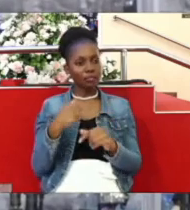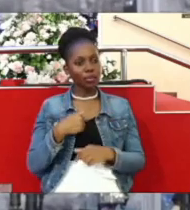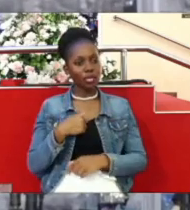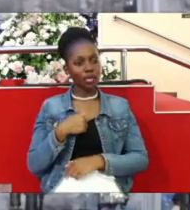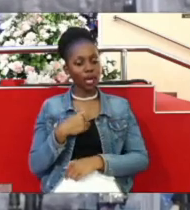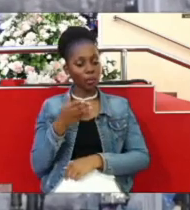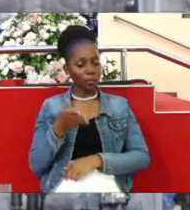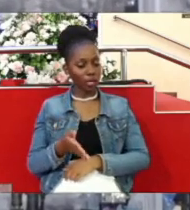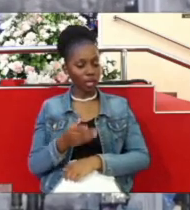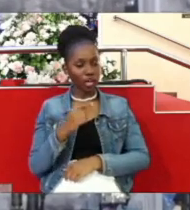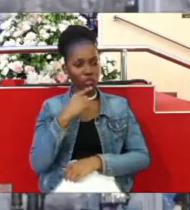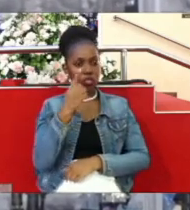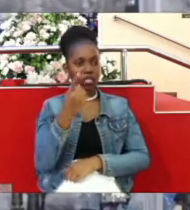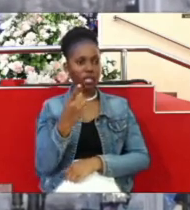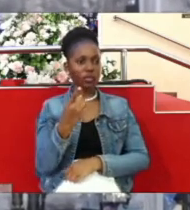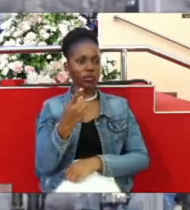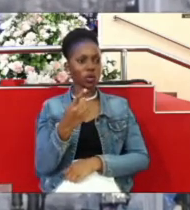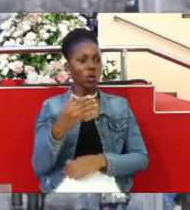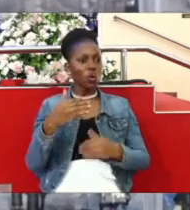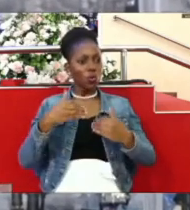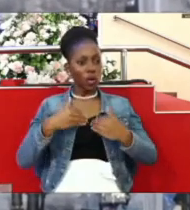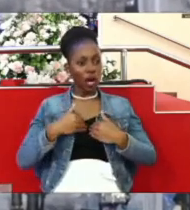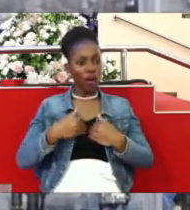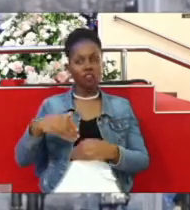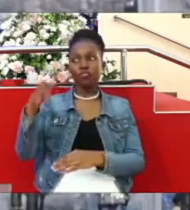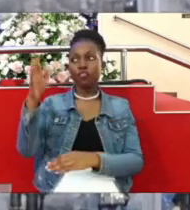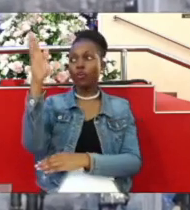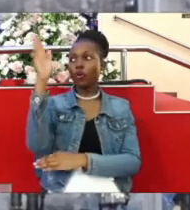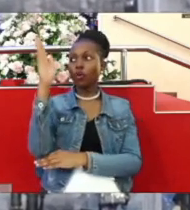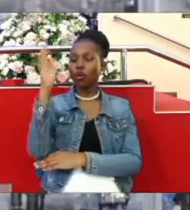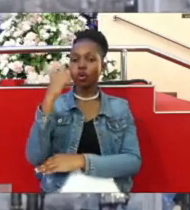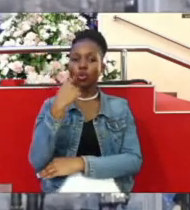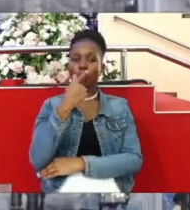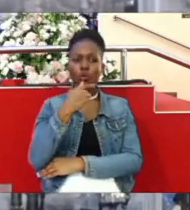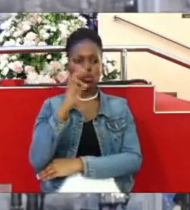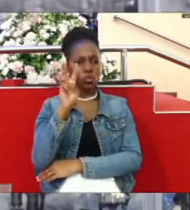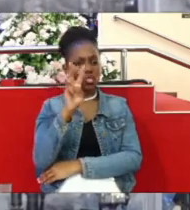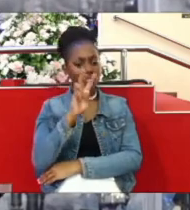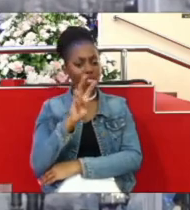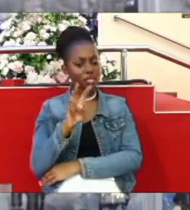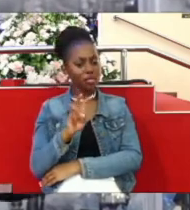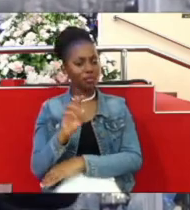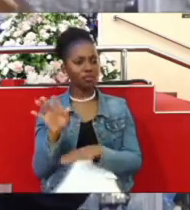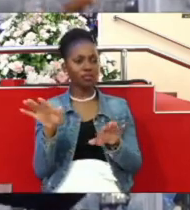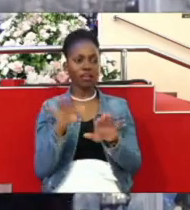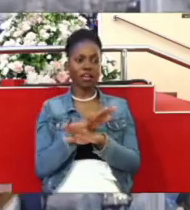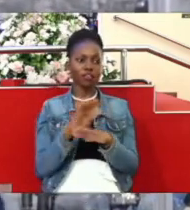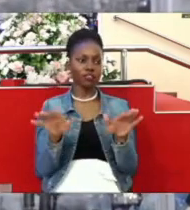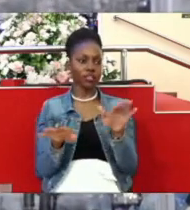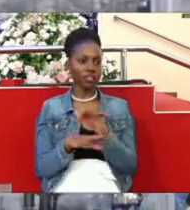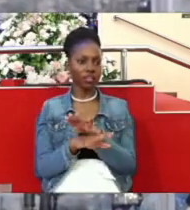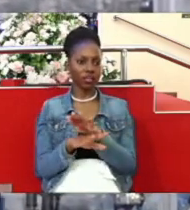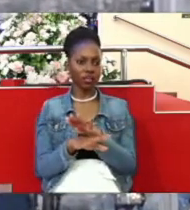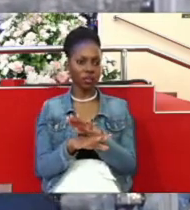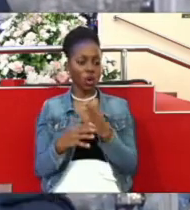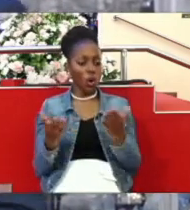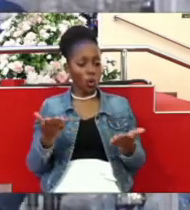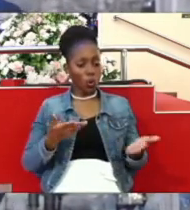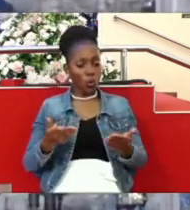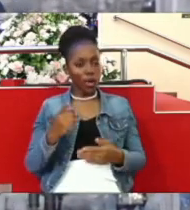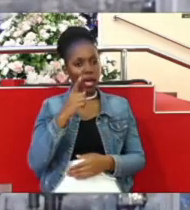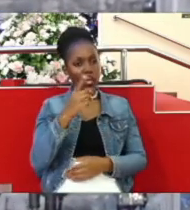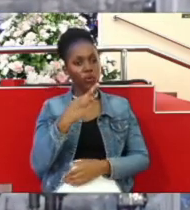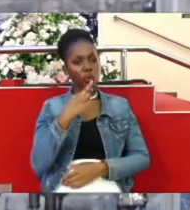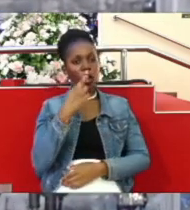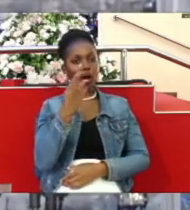naja kukuambia. That there is a God that sees you. Ya kwamba kuna Mungu ambaye anakuona. Wherever that you are. Popote ambapo ulipo.